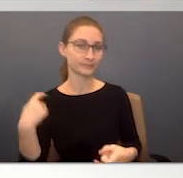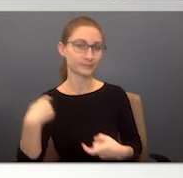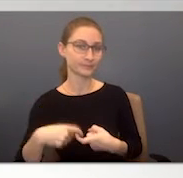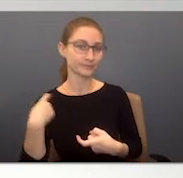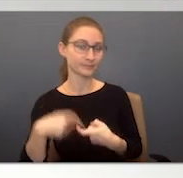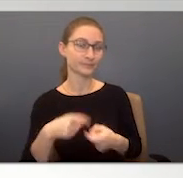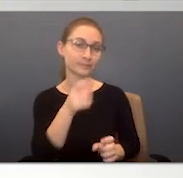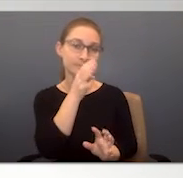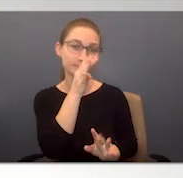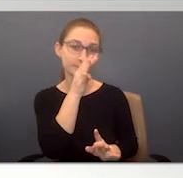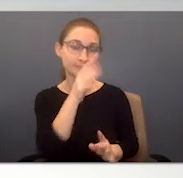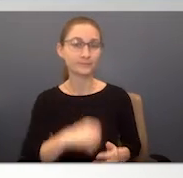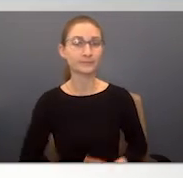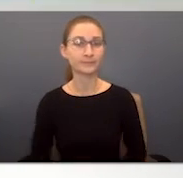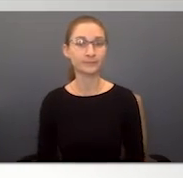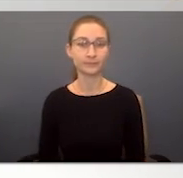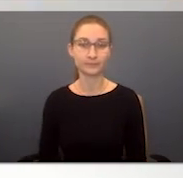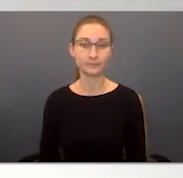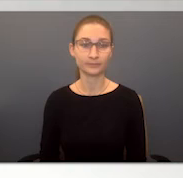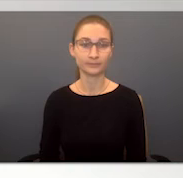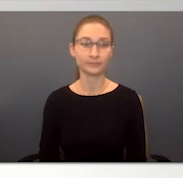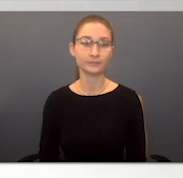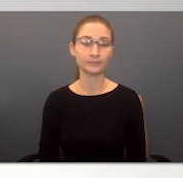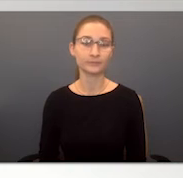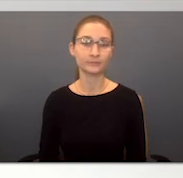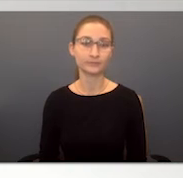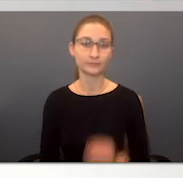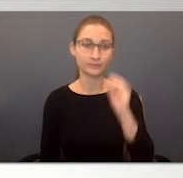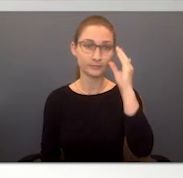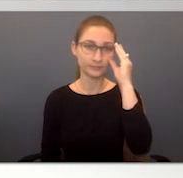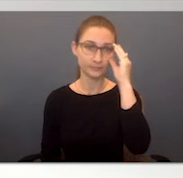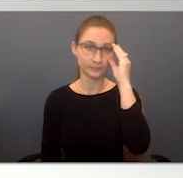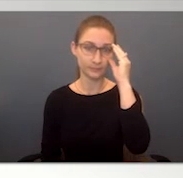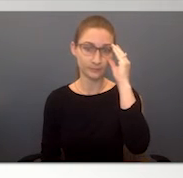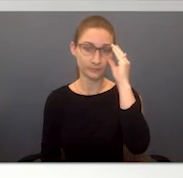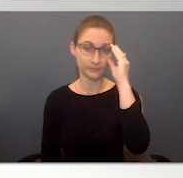que todavía vivir en nuestra casa.